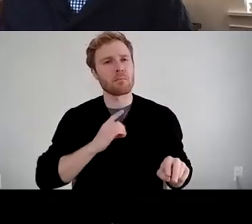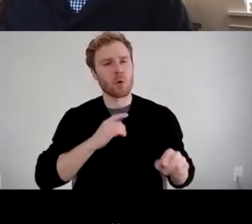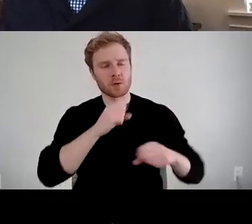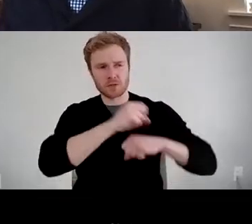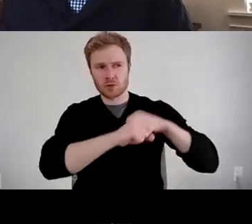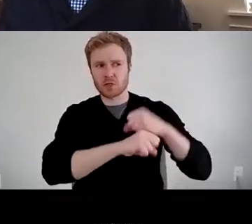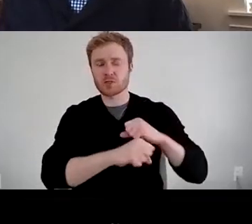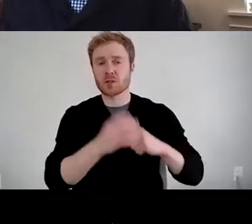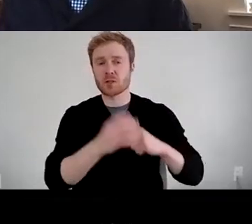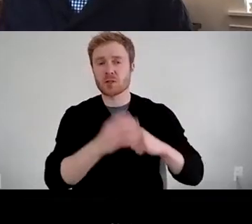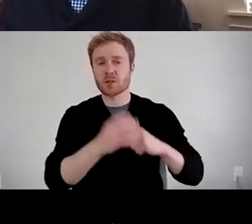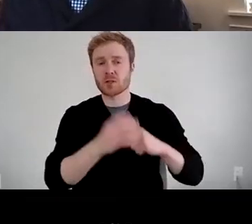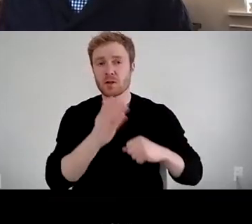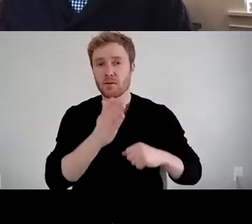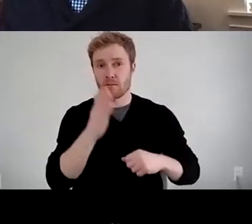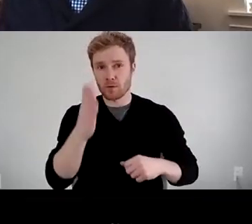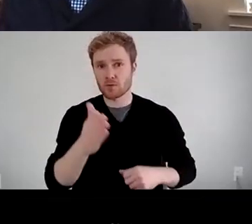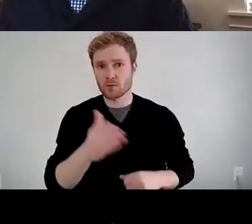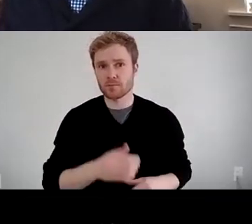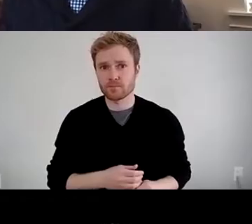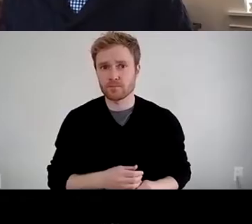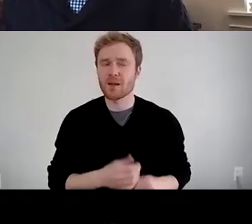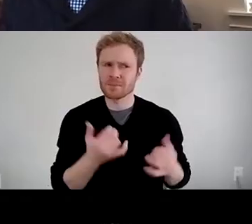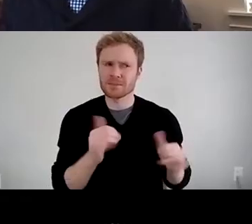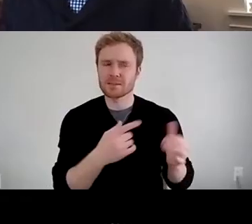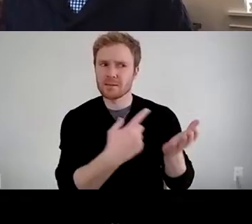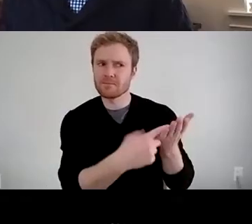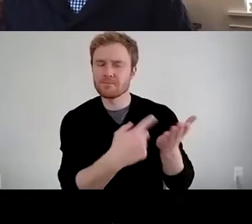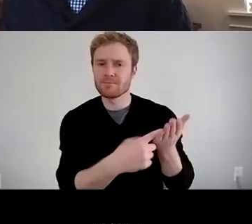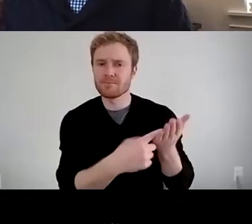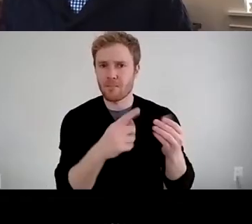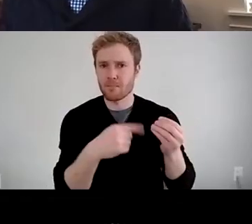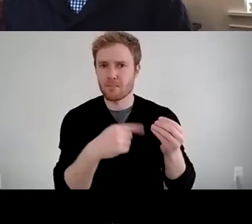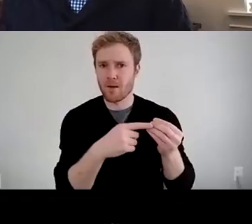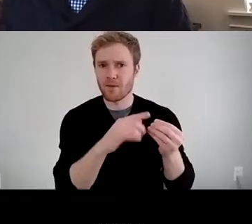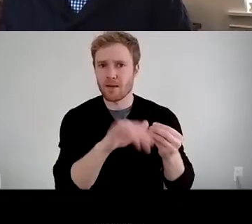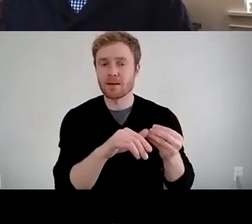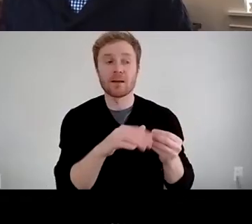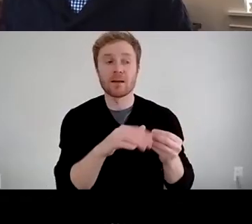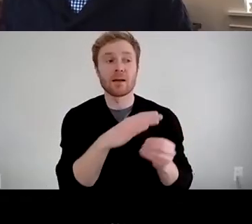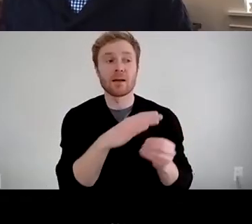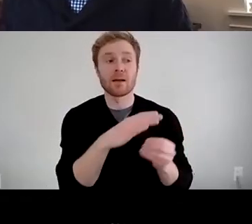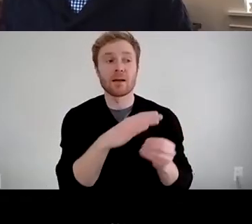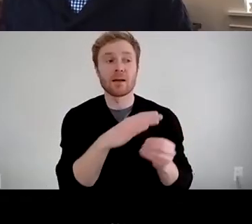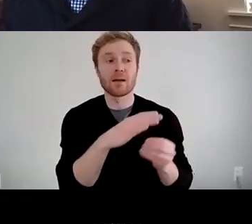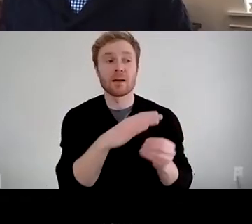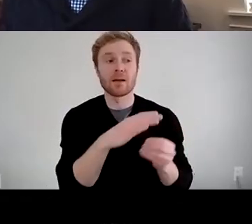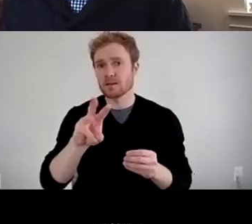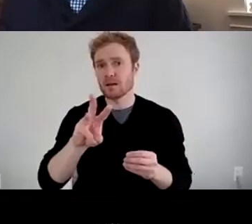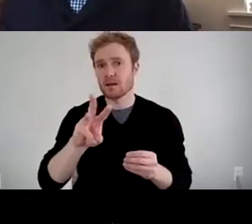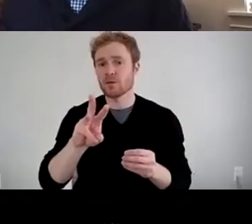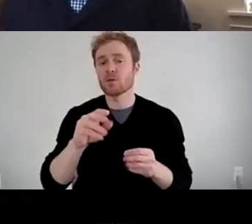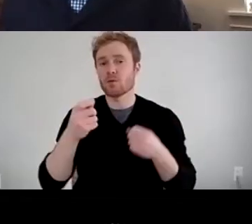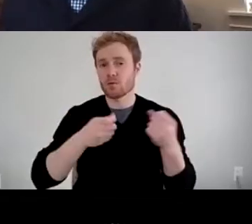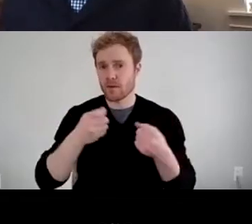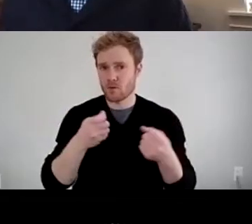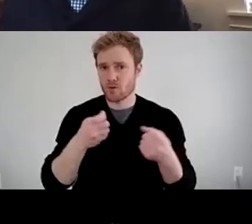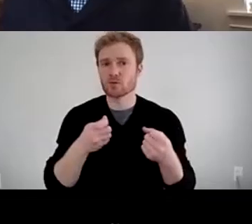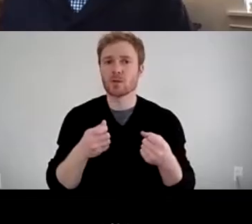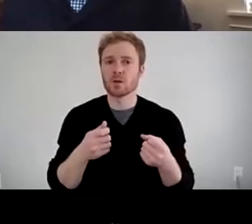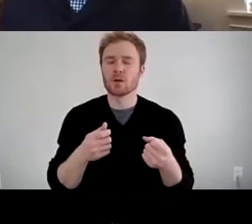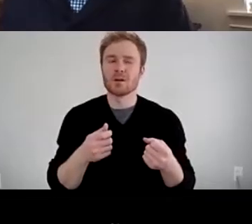to cover all those needs. So these people go through this process and this these